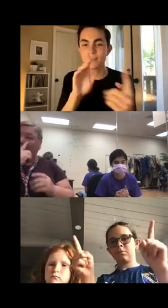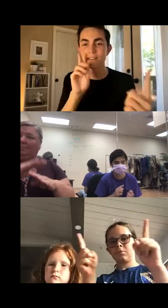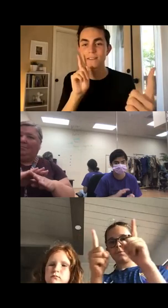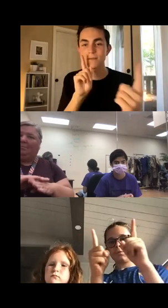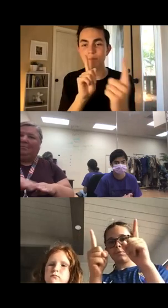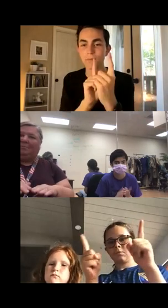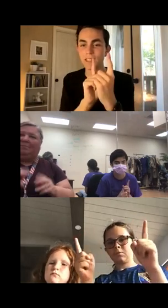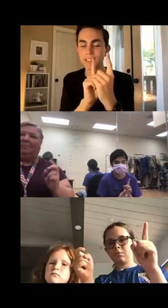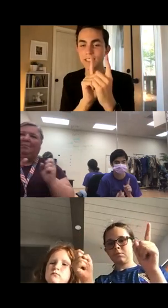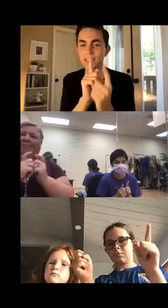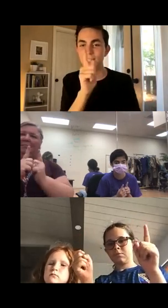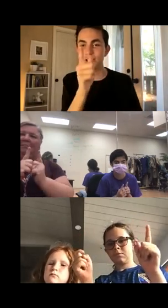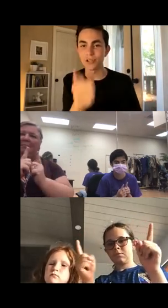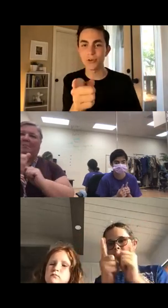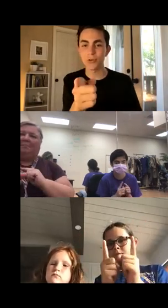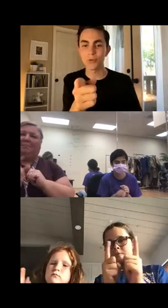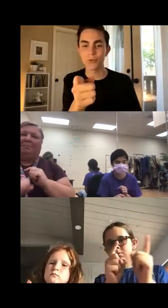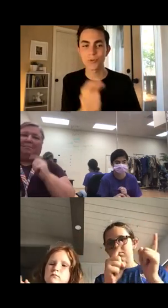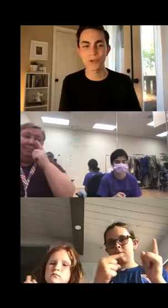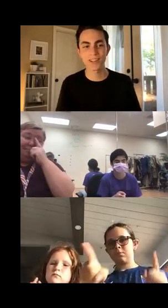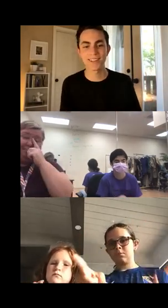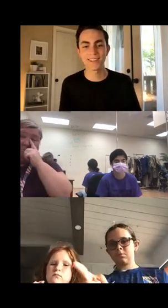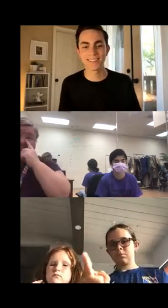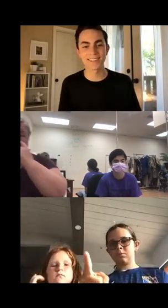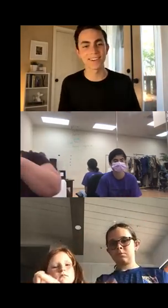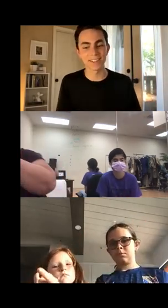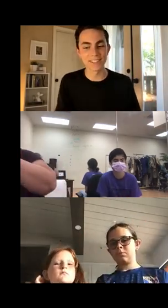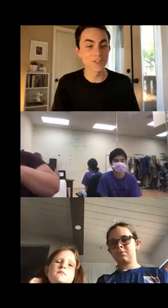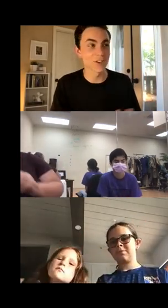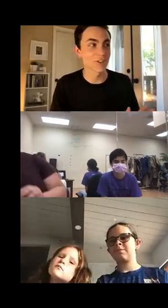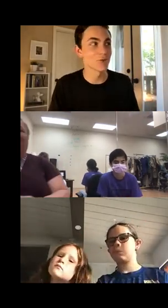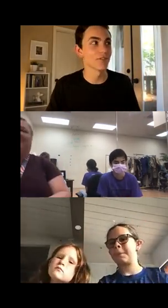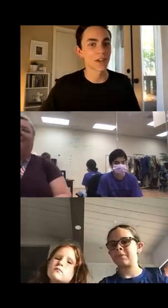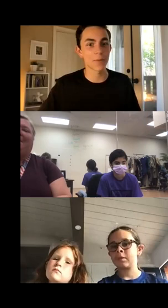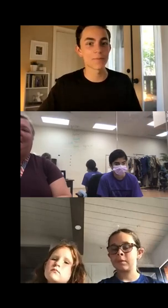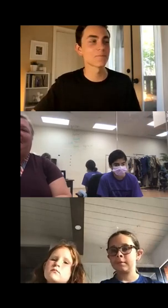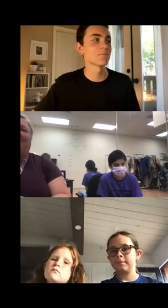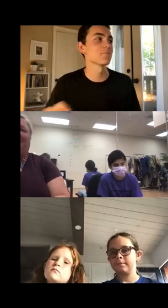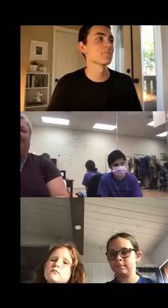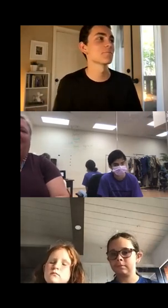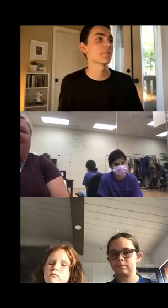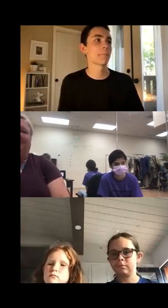Nice meet you. All right, there's an introduction to our vocab.